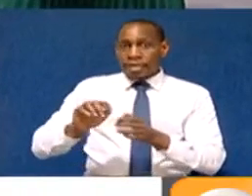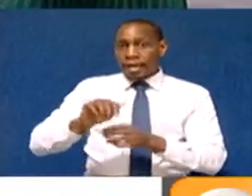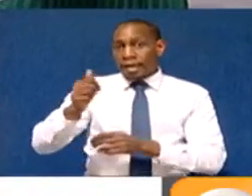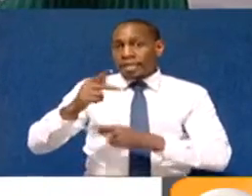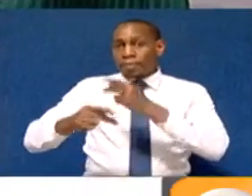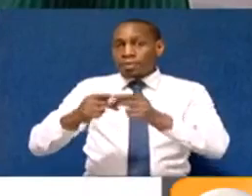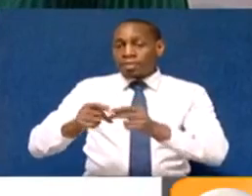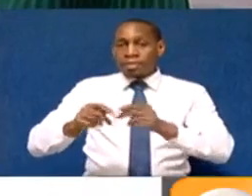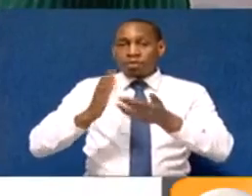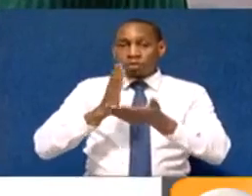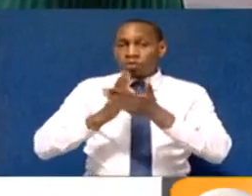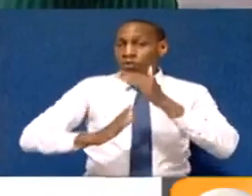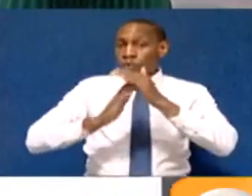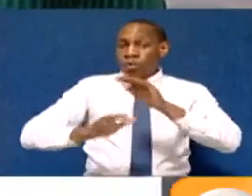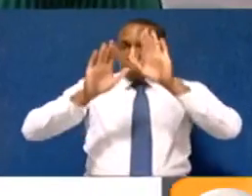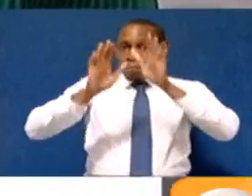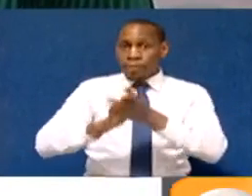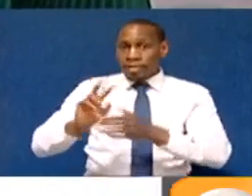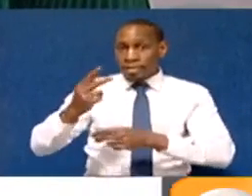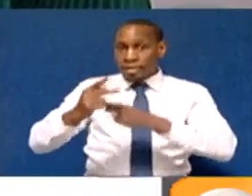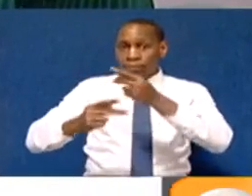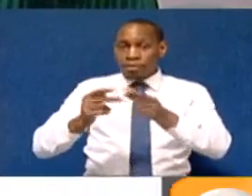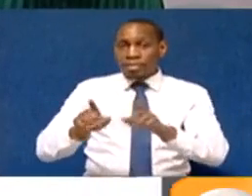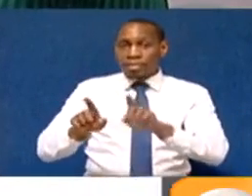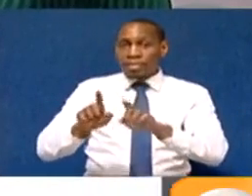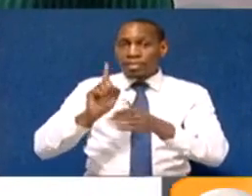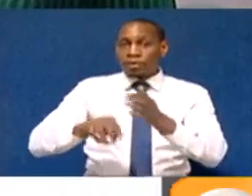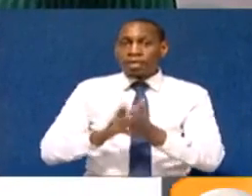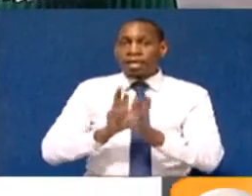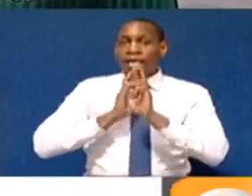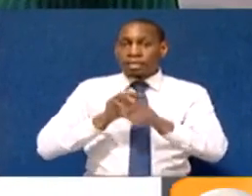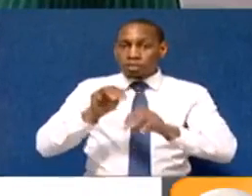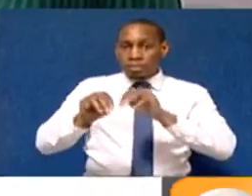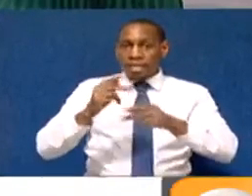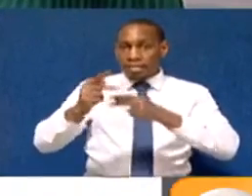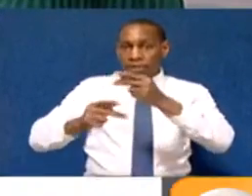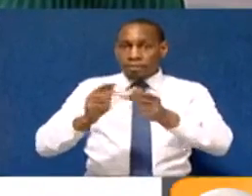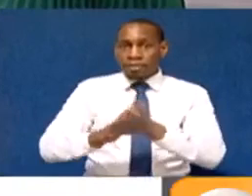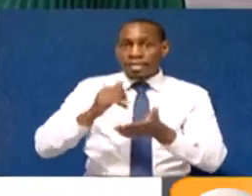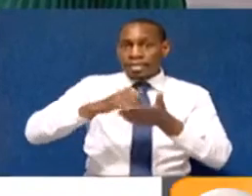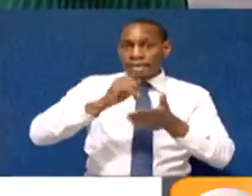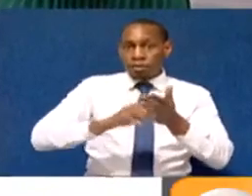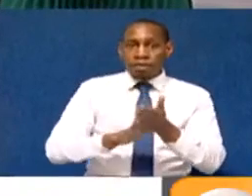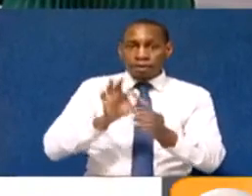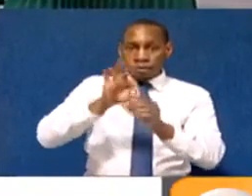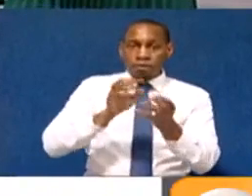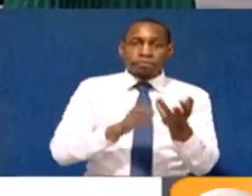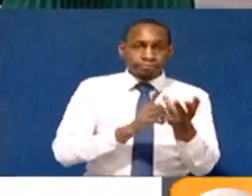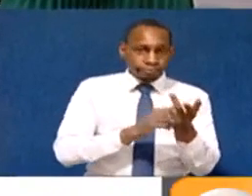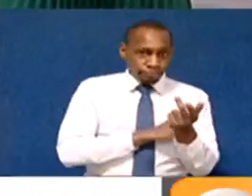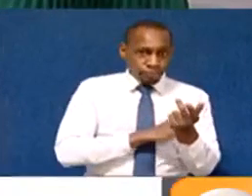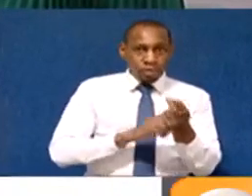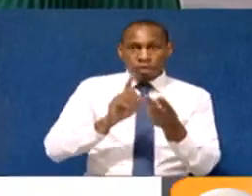most important process and often controversial. That is the results management process, which includes vote